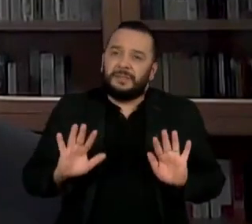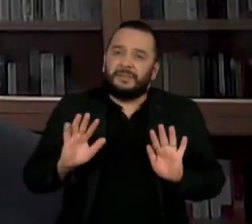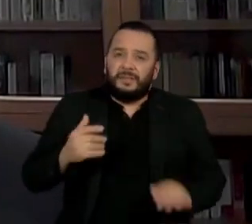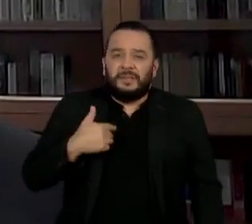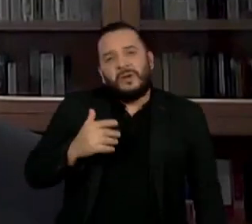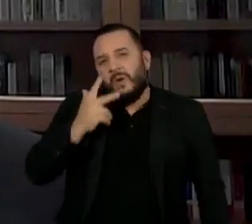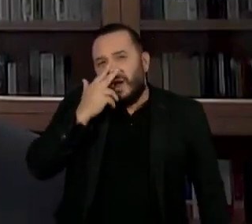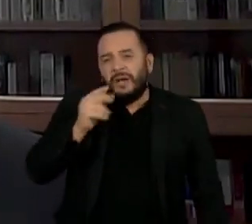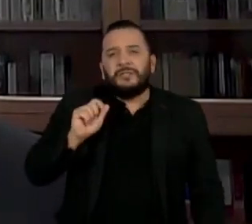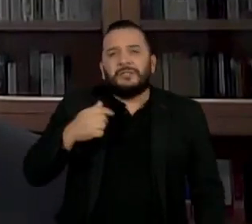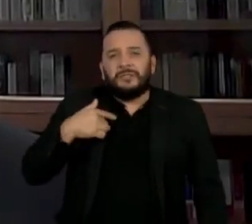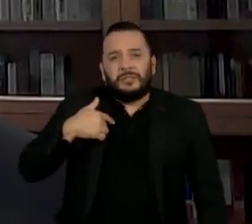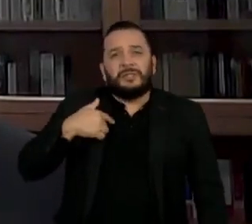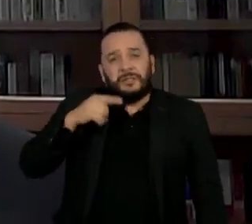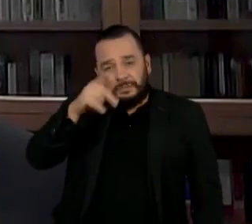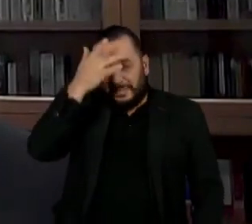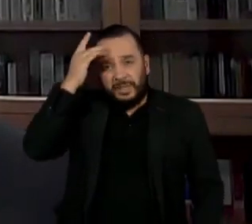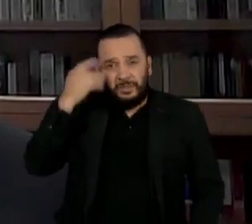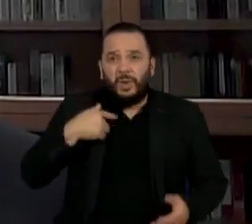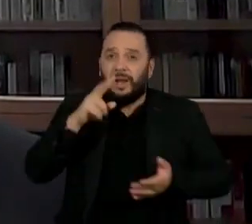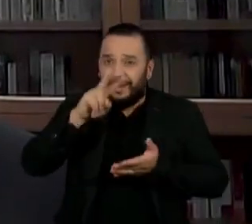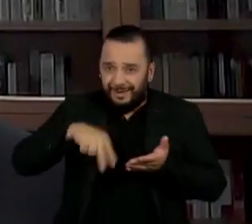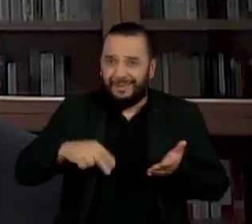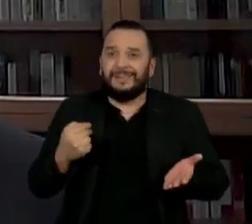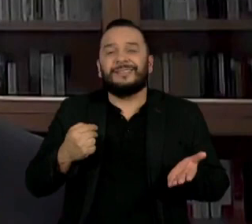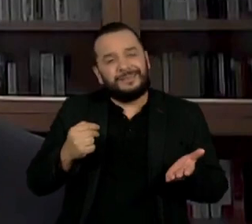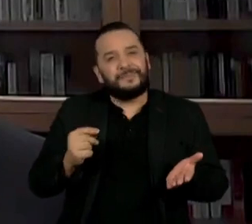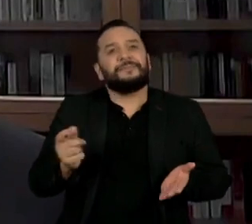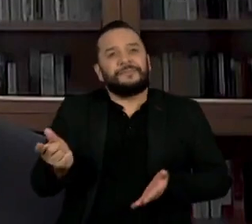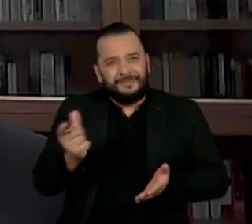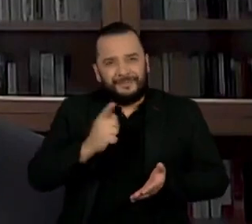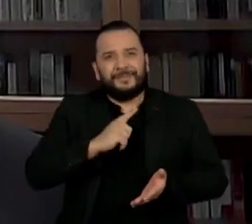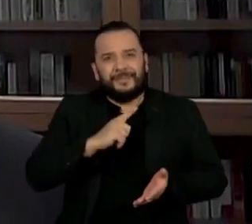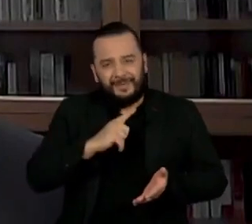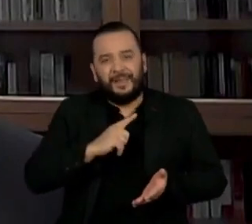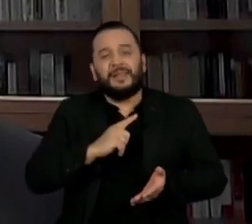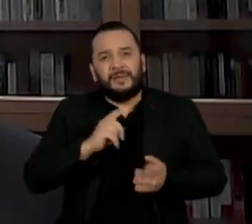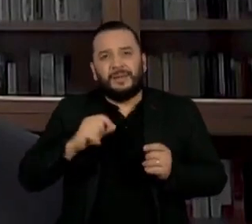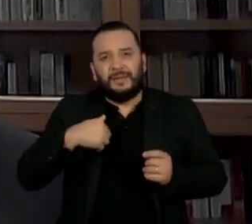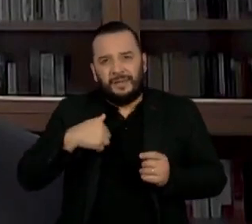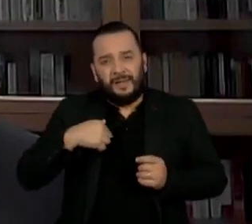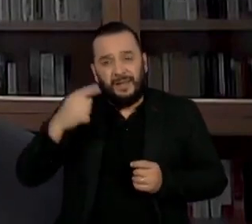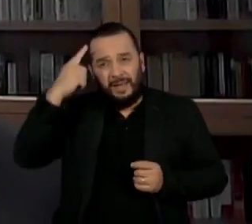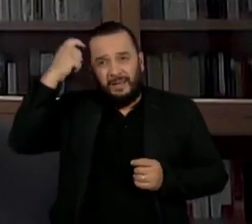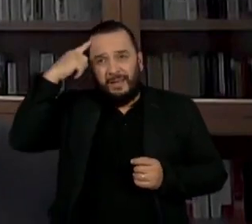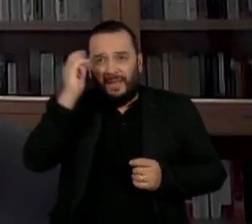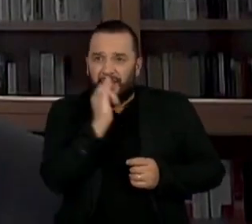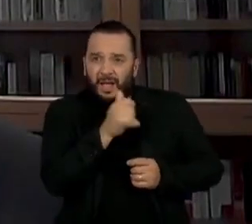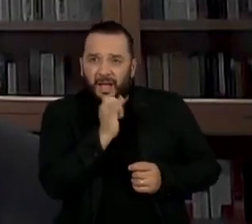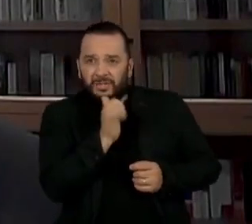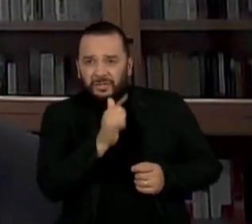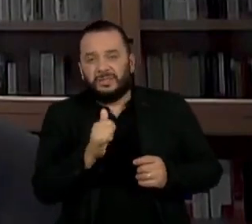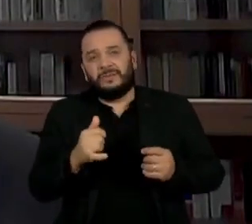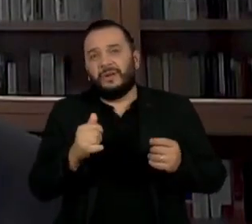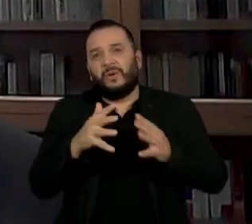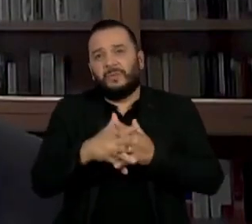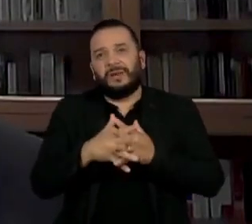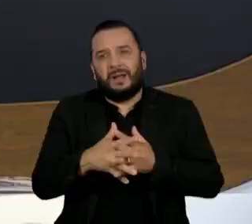for people who still read, there's a real hunger for complicated narratives. That's a